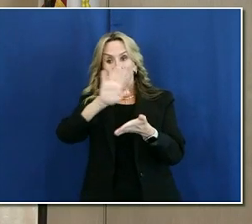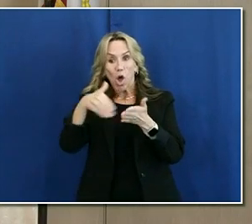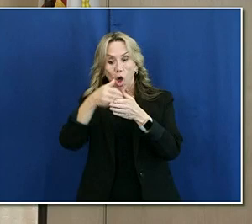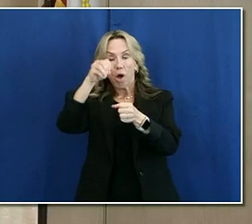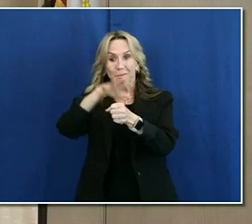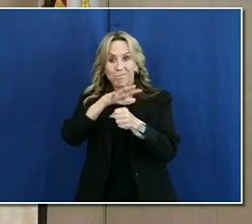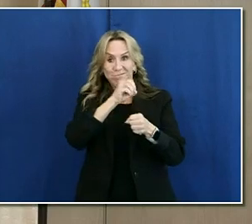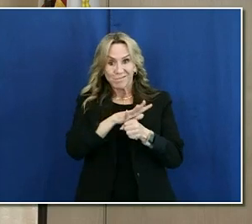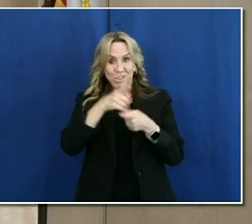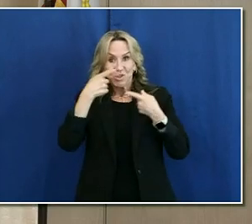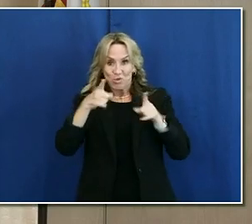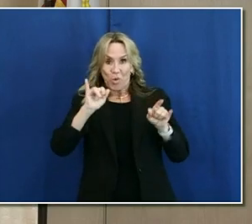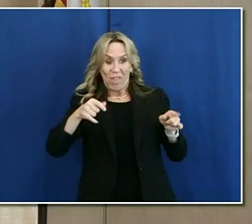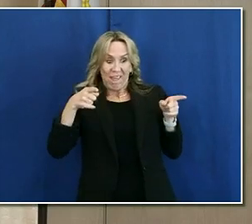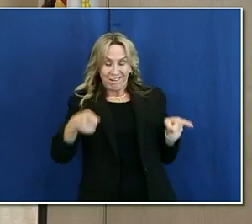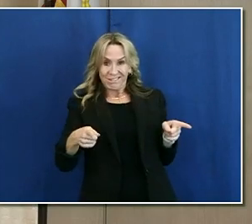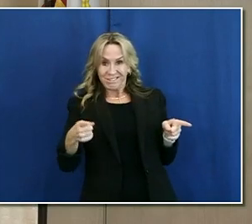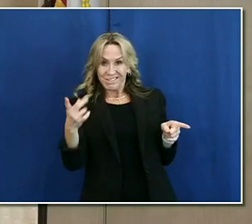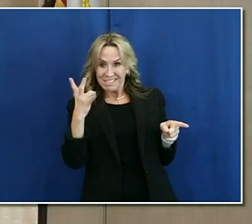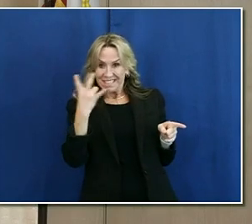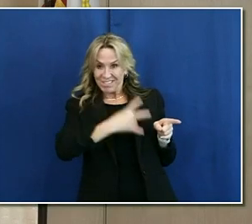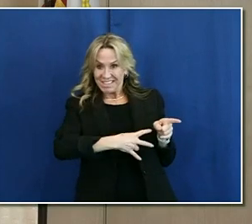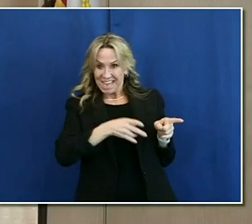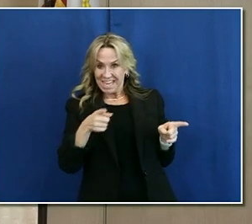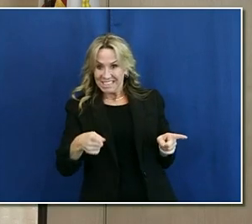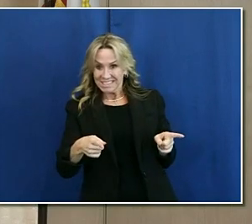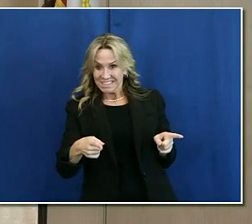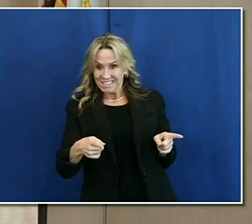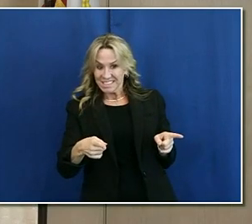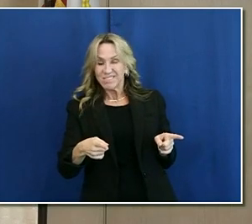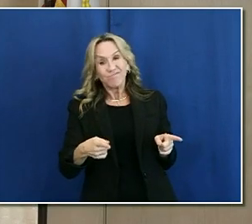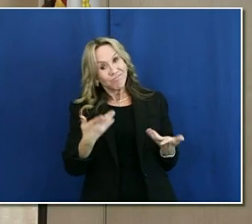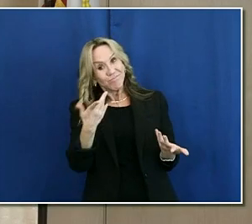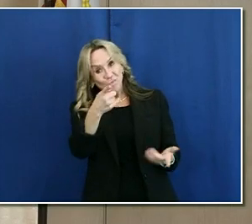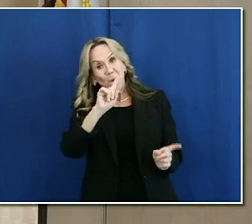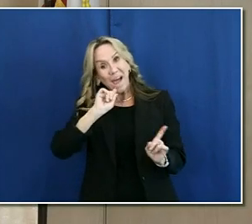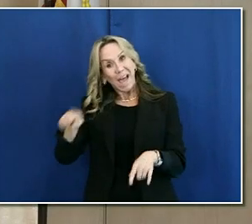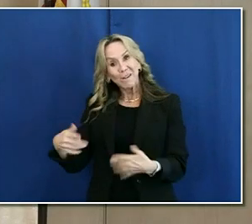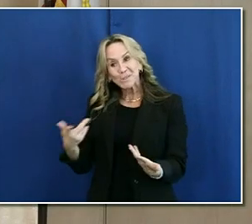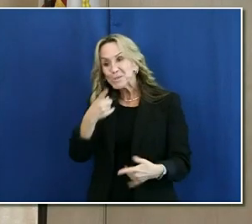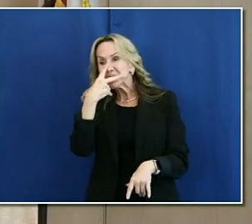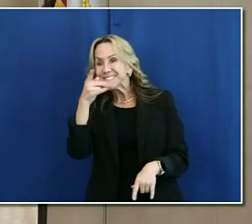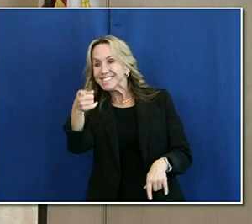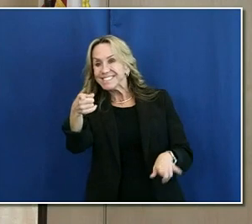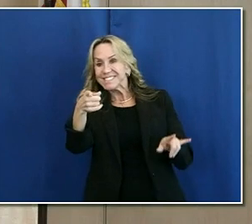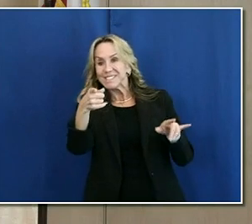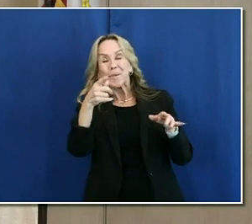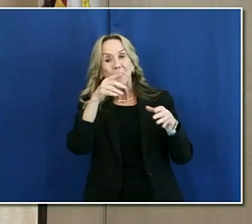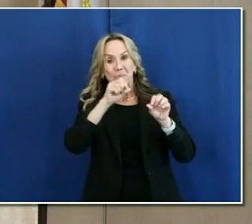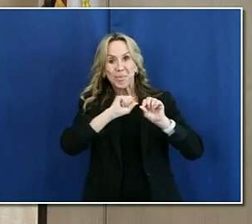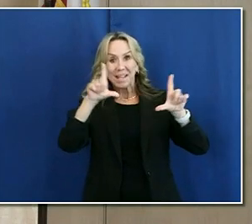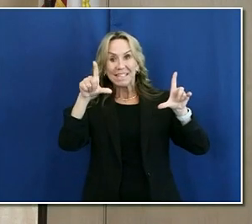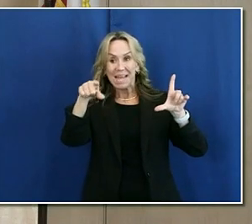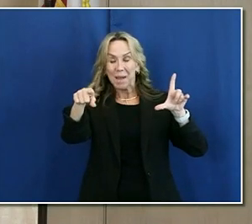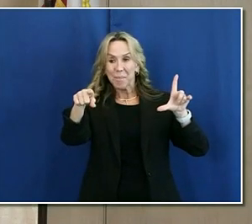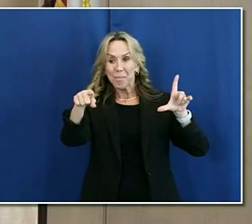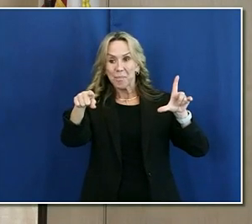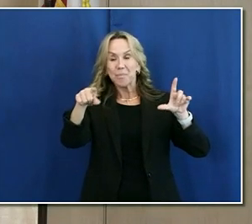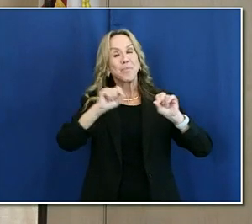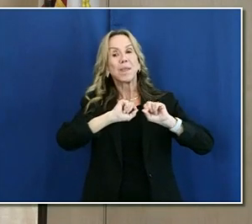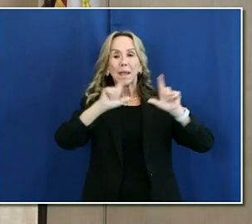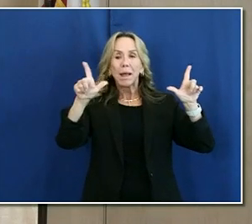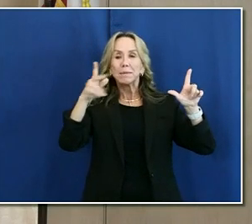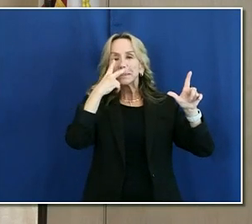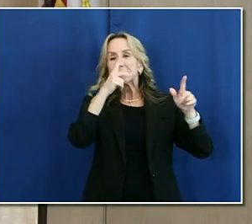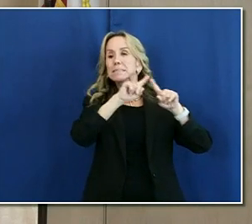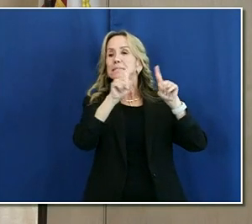question. 16. That is Got on the it. slide where it shows the metric. This is obviously the metric, but